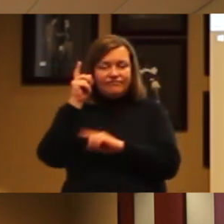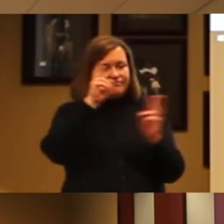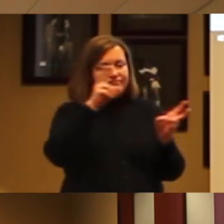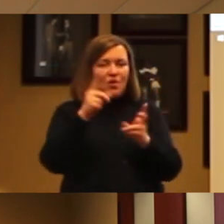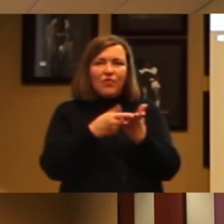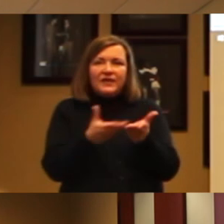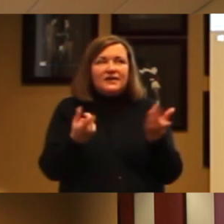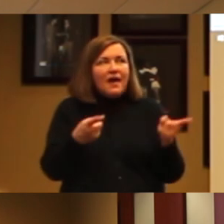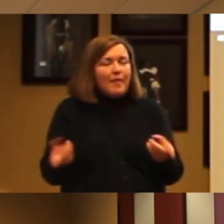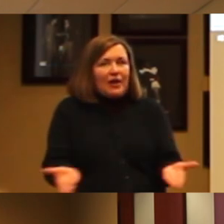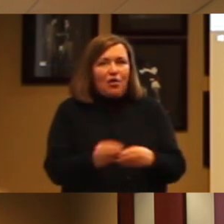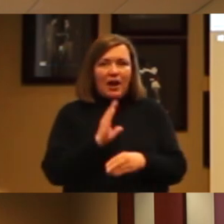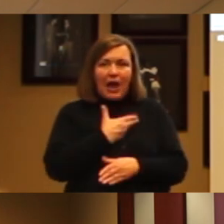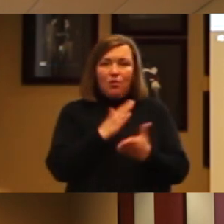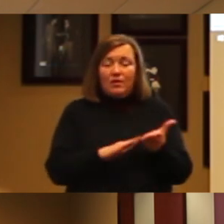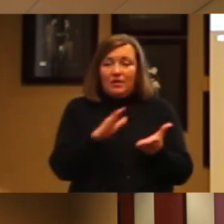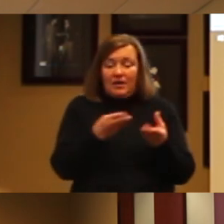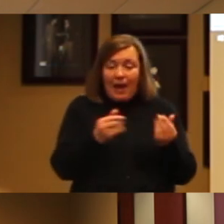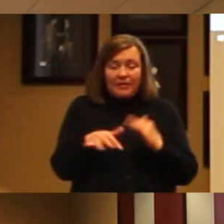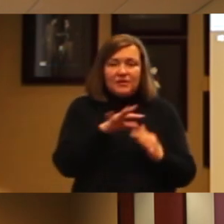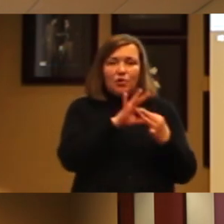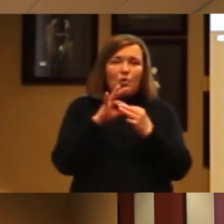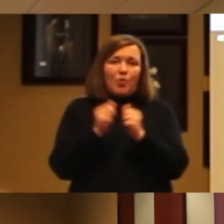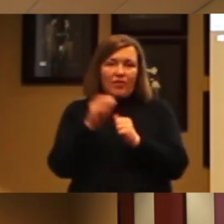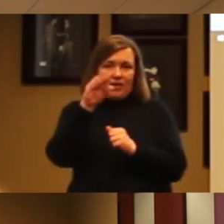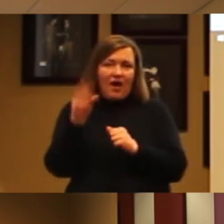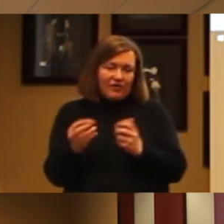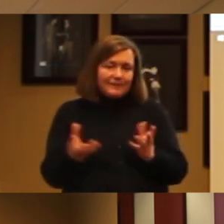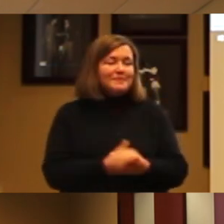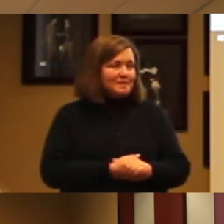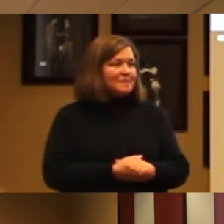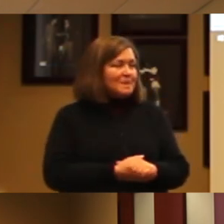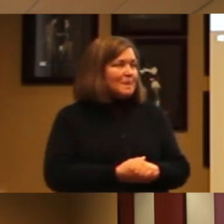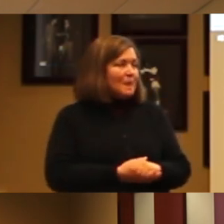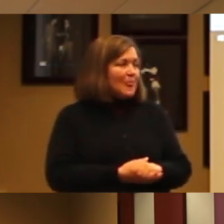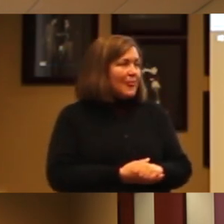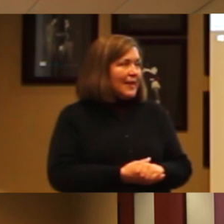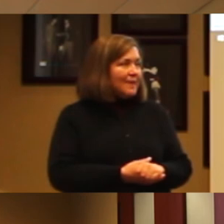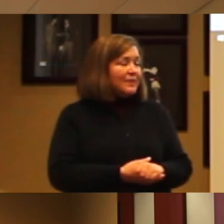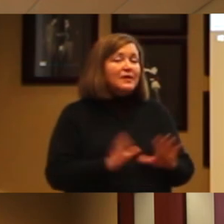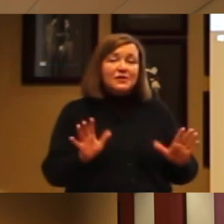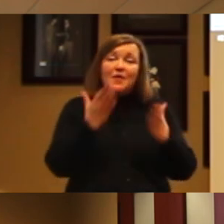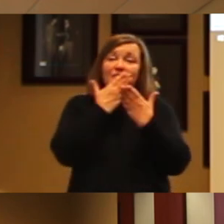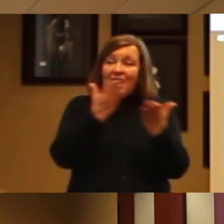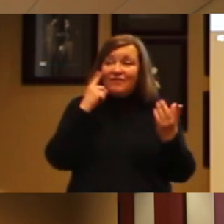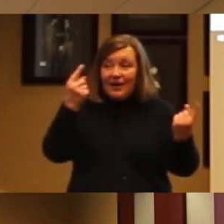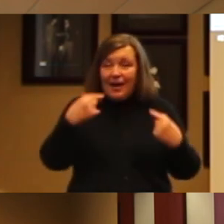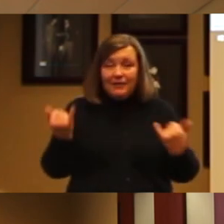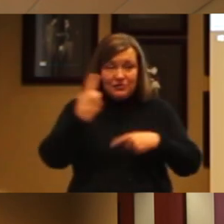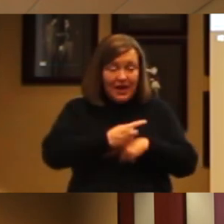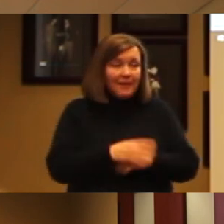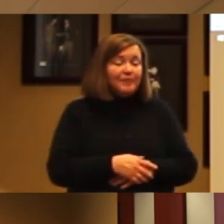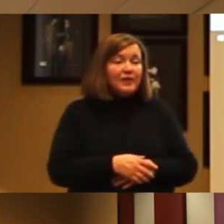in regards to Africanism. So, thank you so much for coming today. We